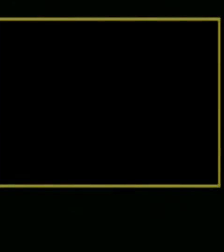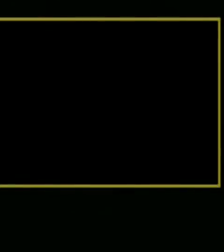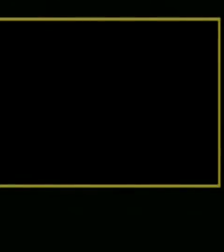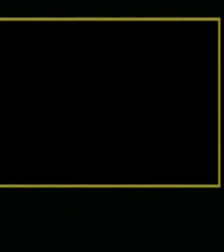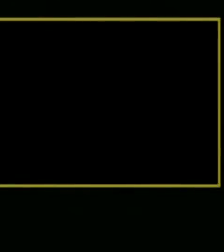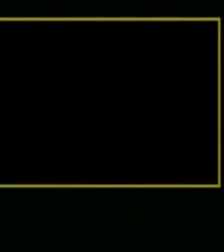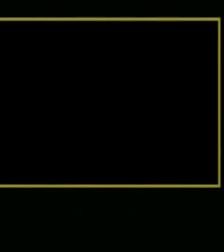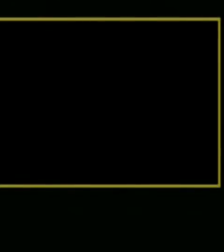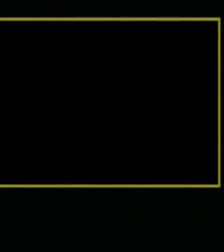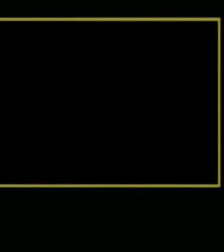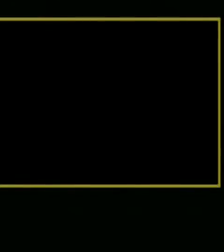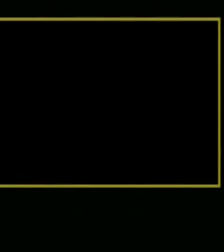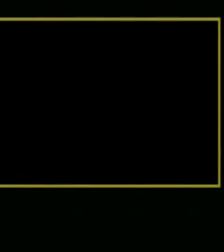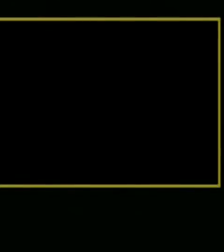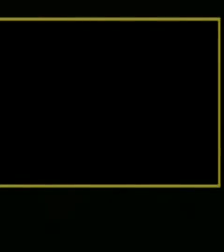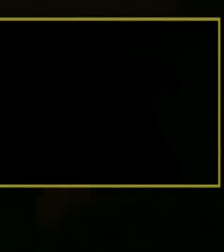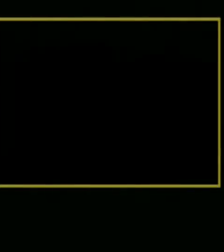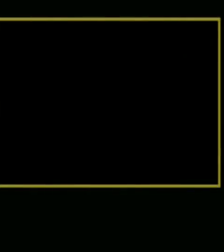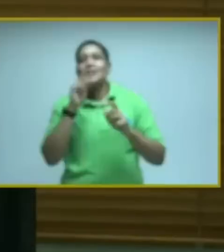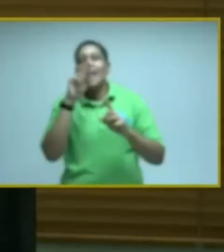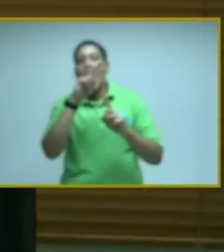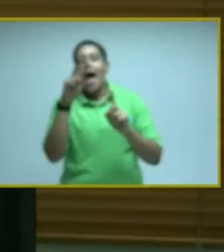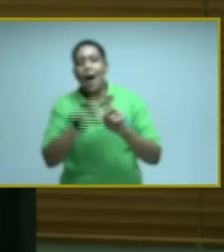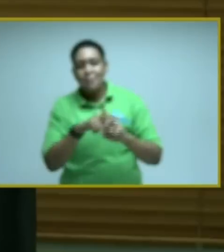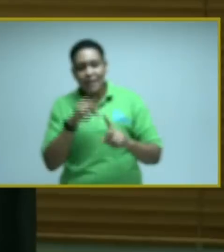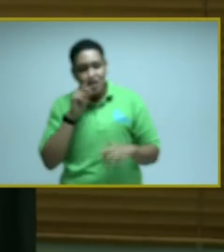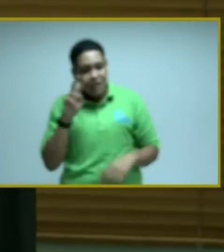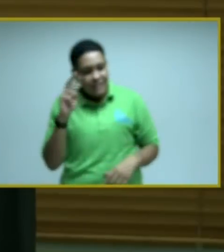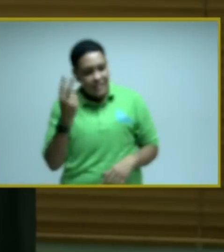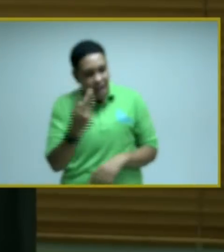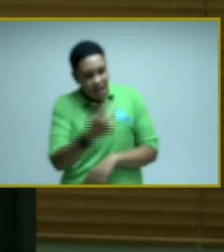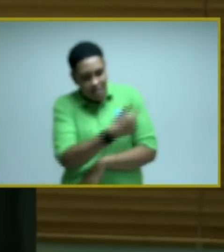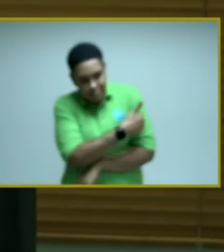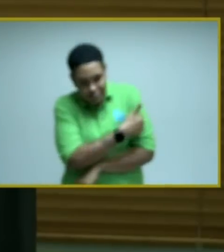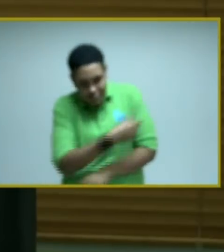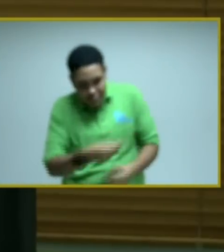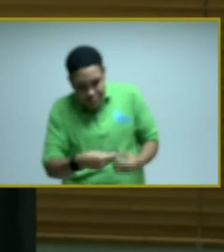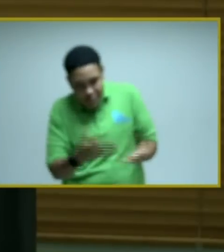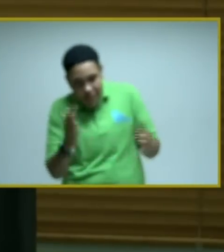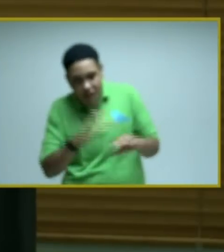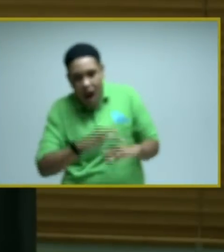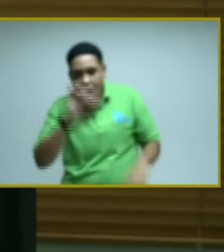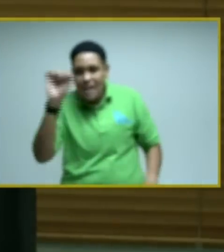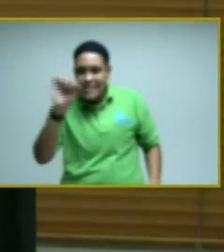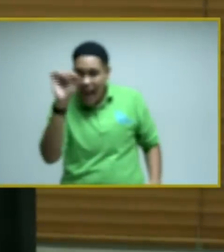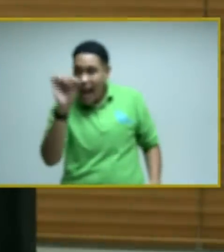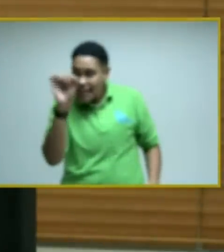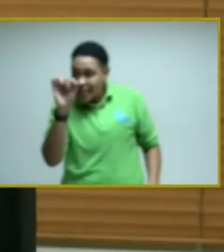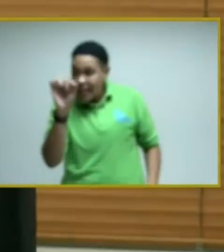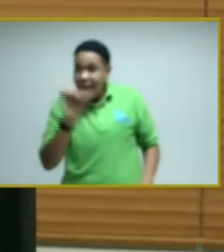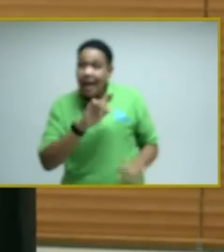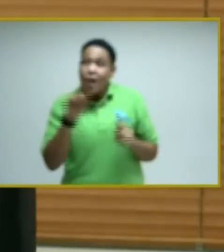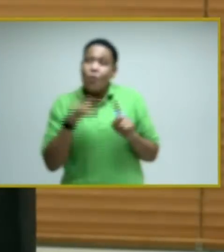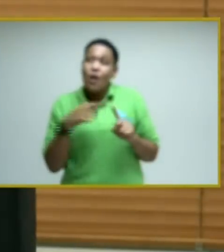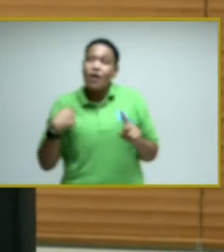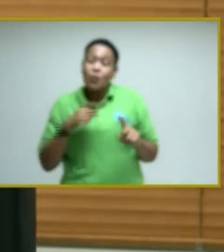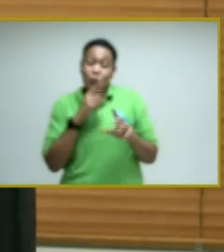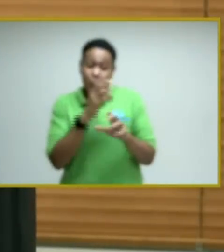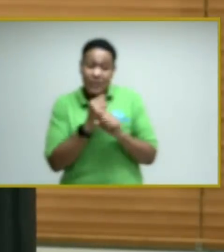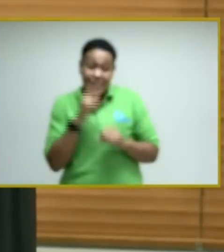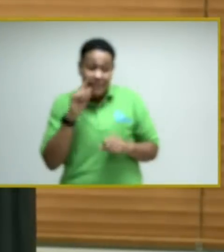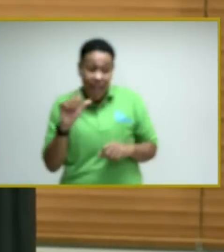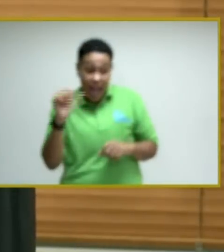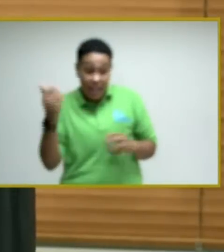application of the second dose on Saturday, and then once we receive the